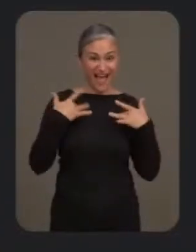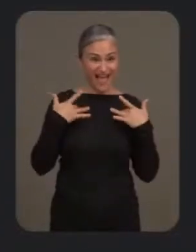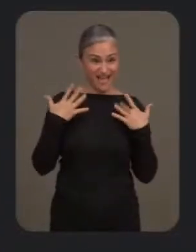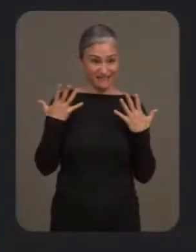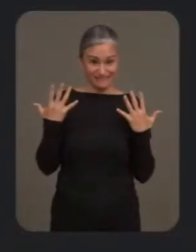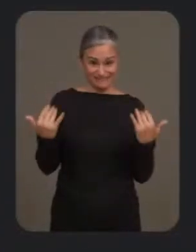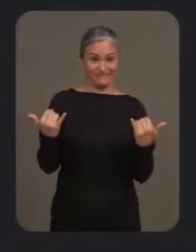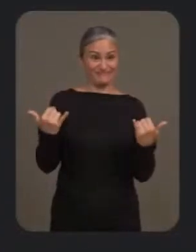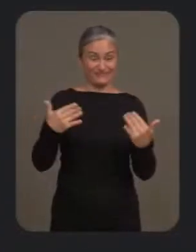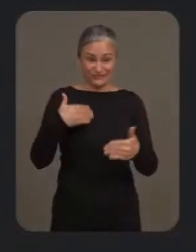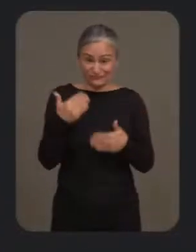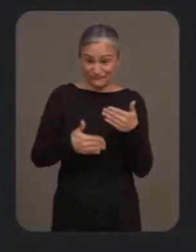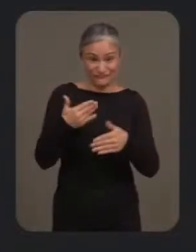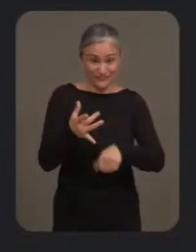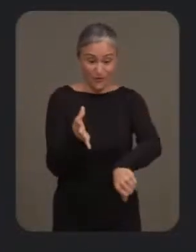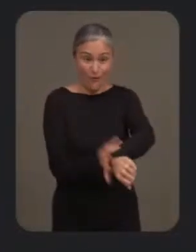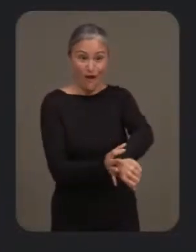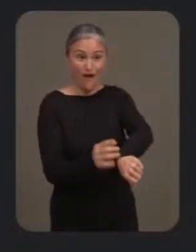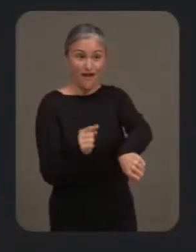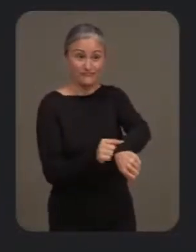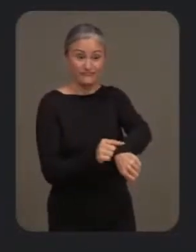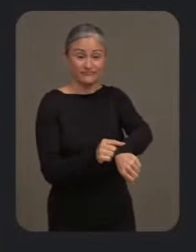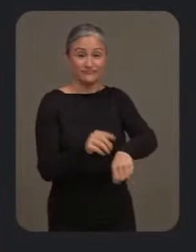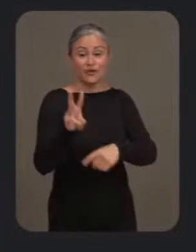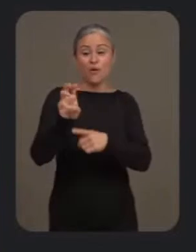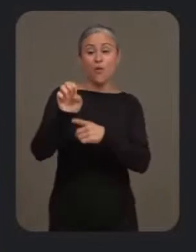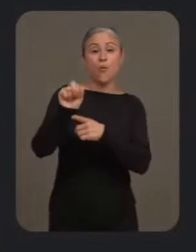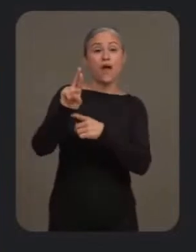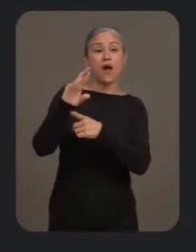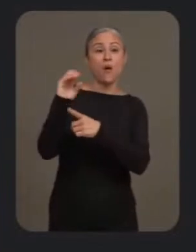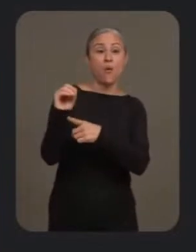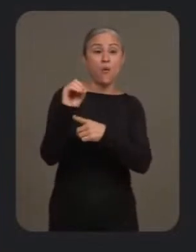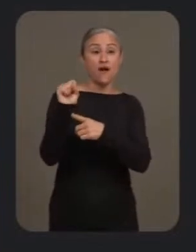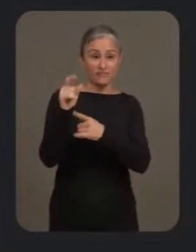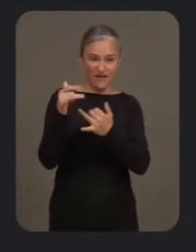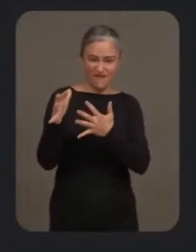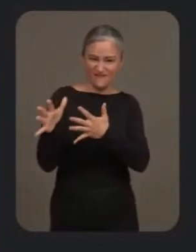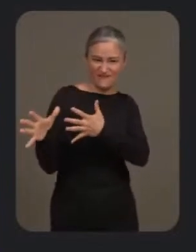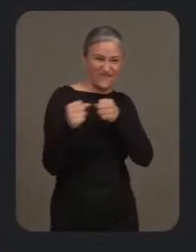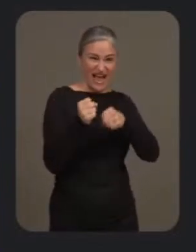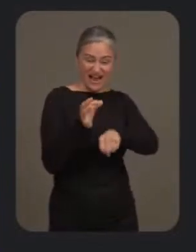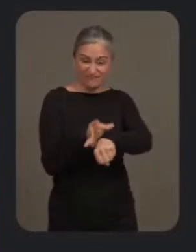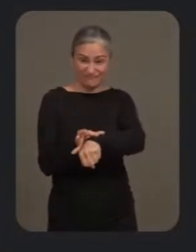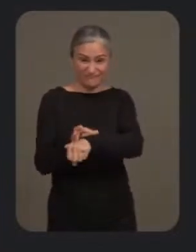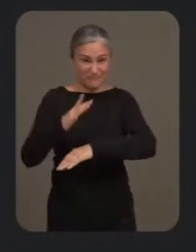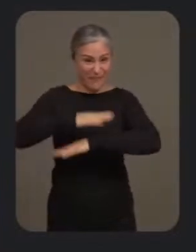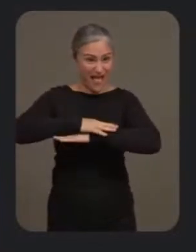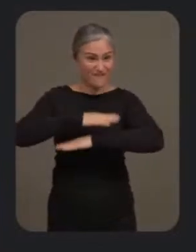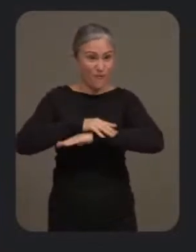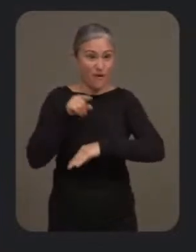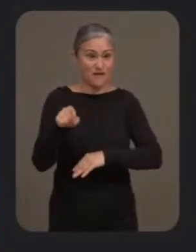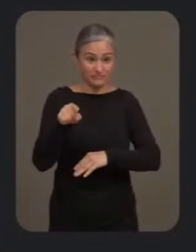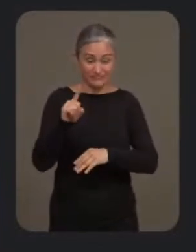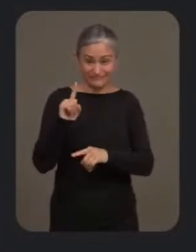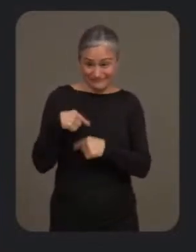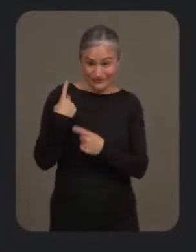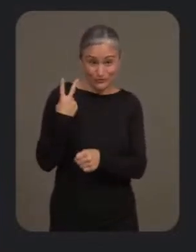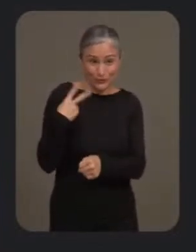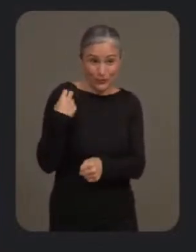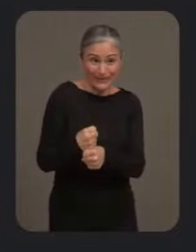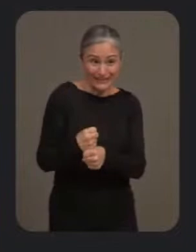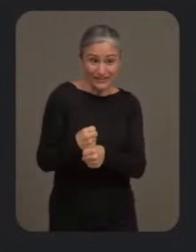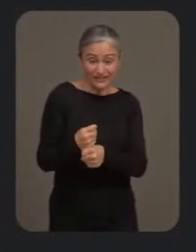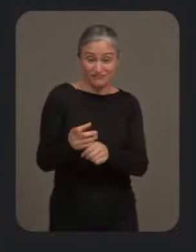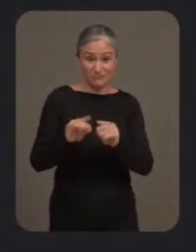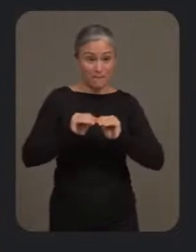momentum in smart watches as well. Wear OS is now the fastest growing watch platform, just 2 years after launching